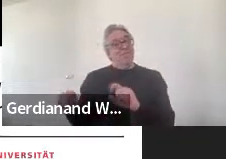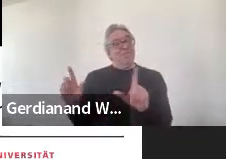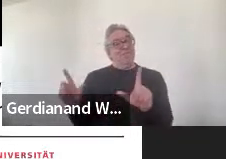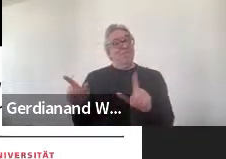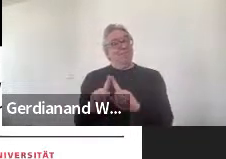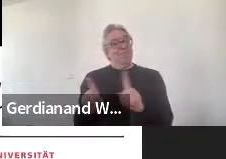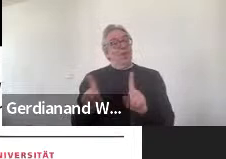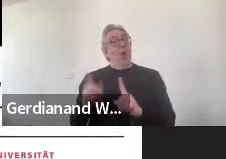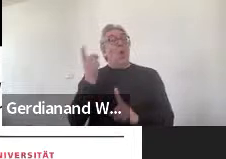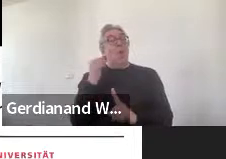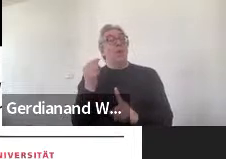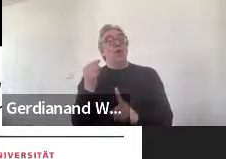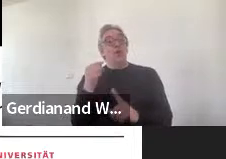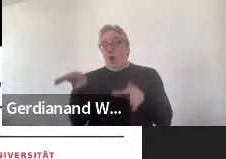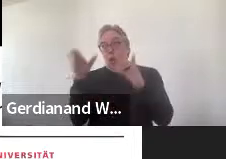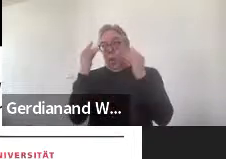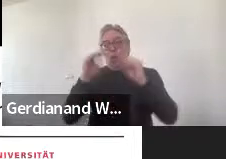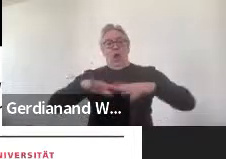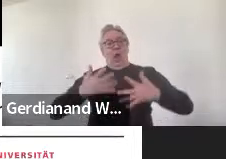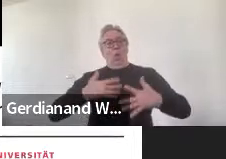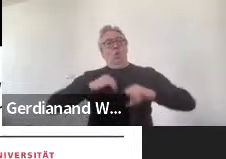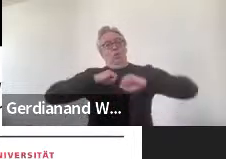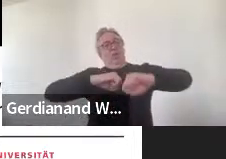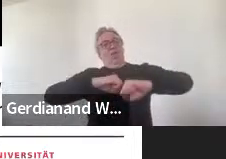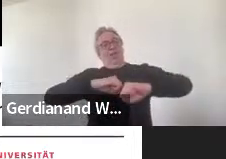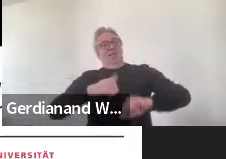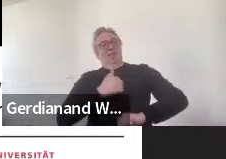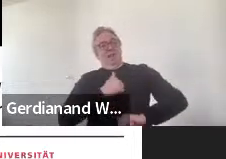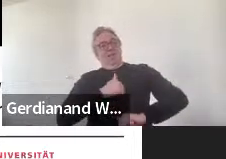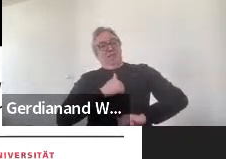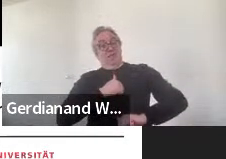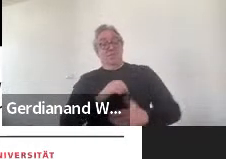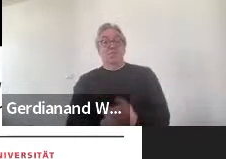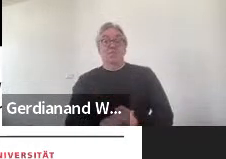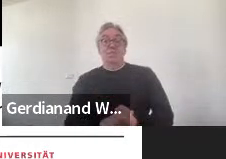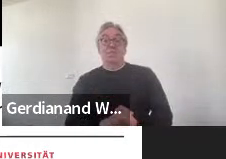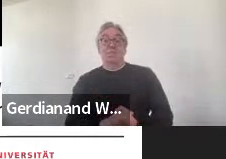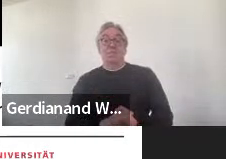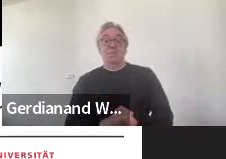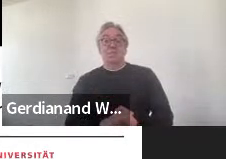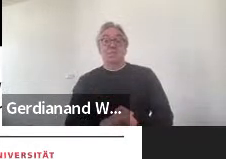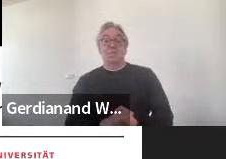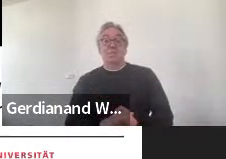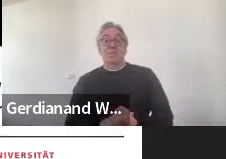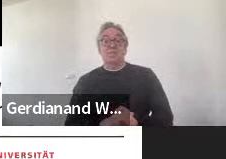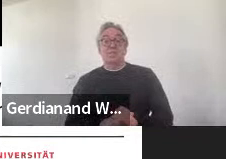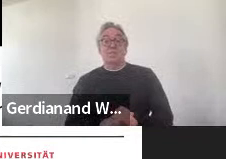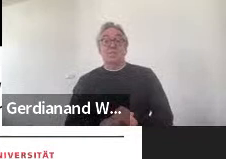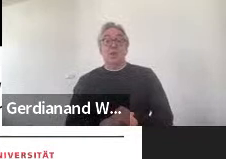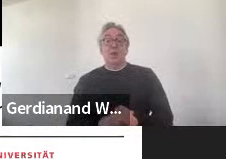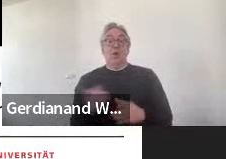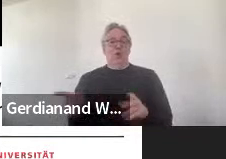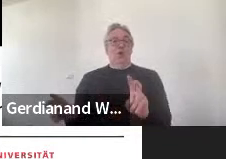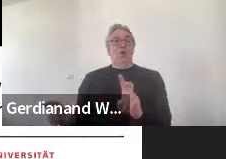are training self-defenders. Also here, I would like to show you a